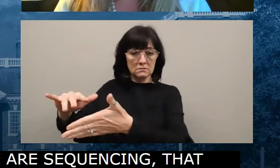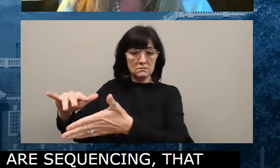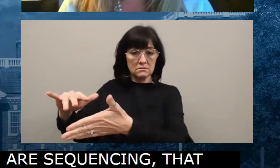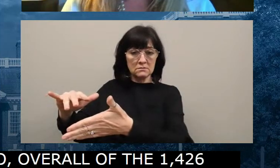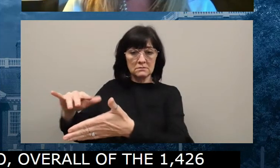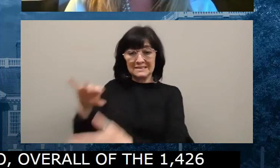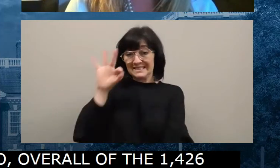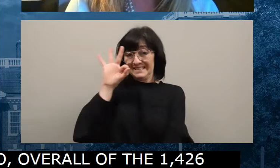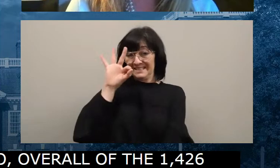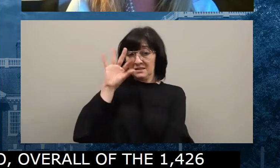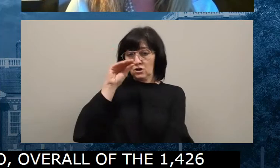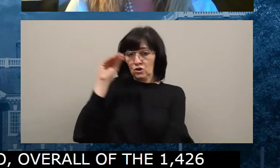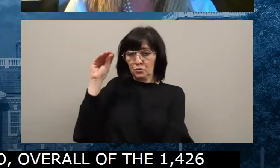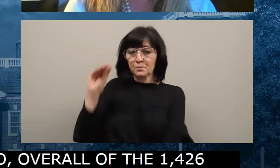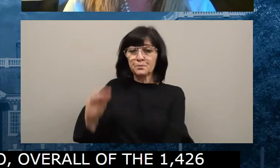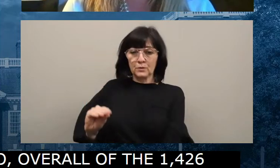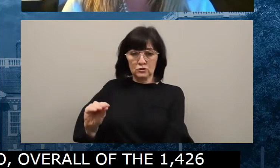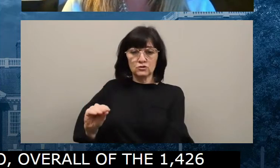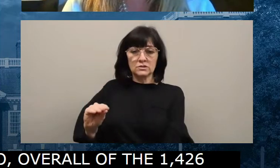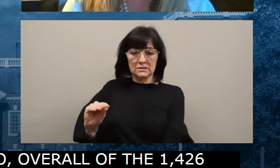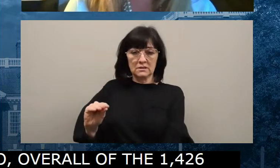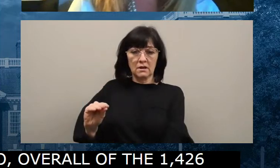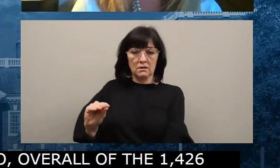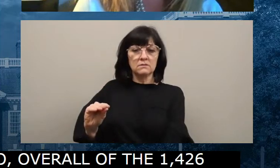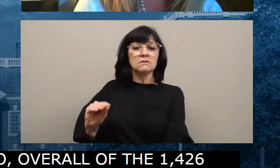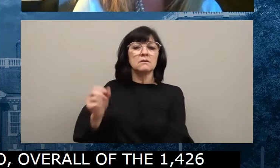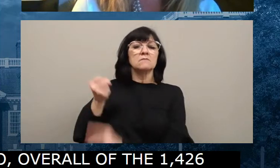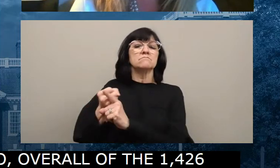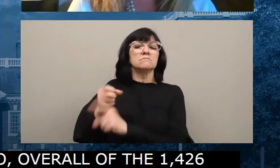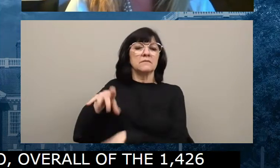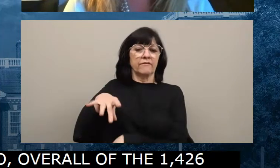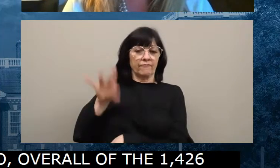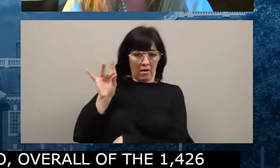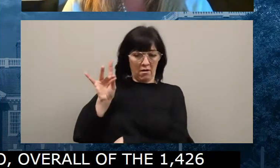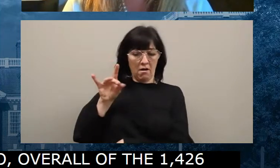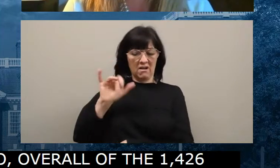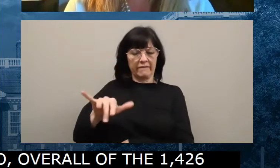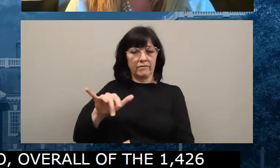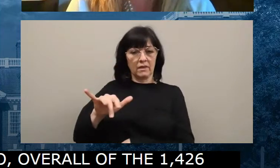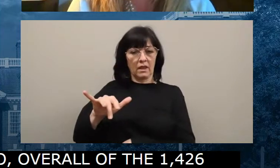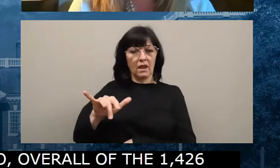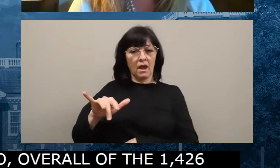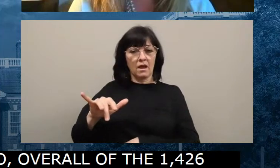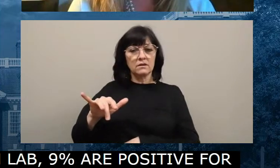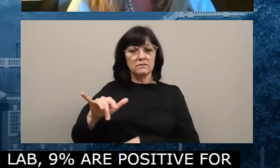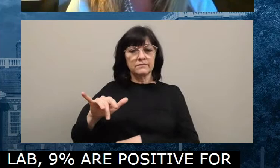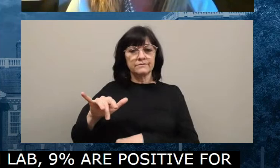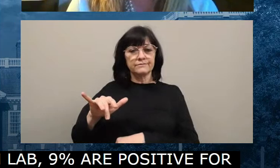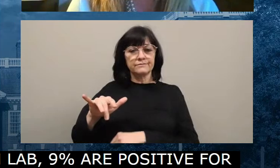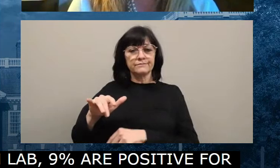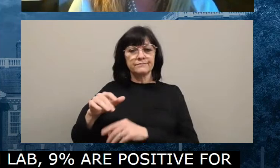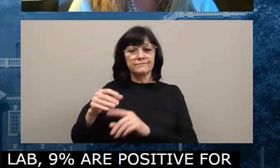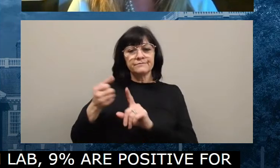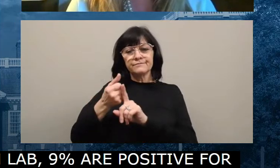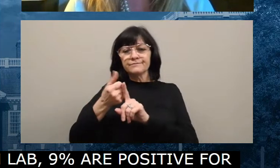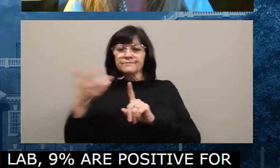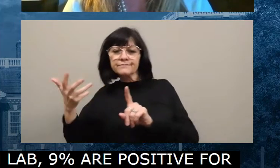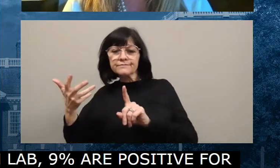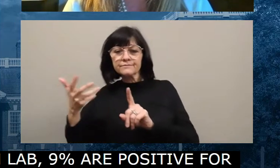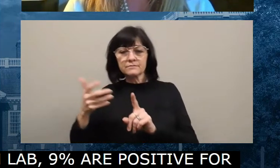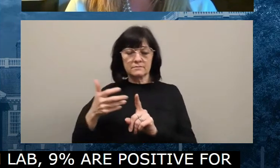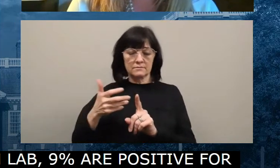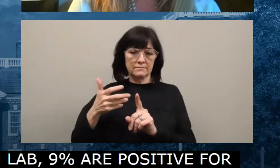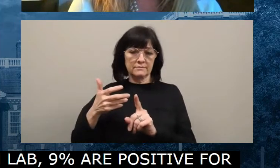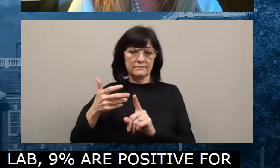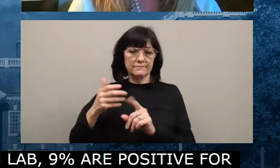are positive for a variant. But when you look at the last week, of the 89 samples